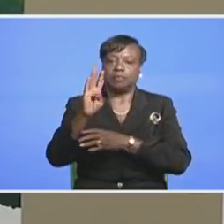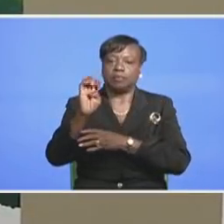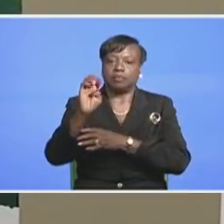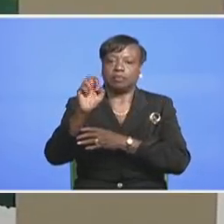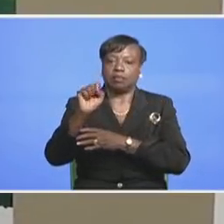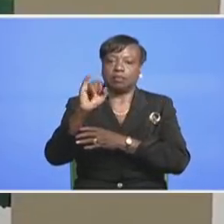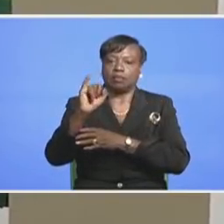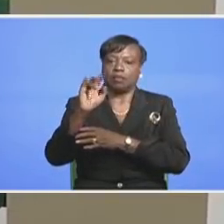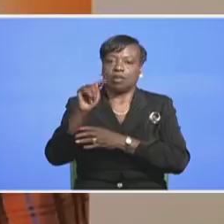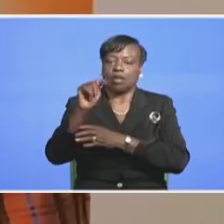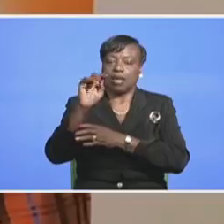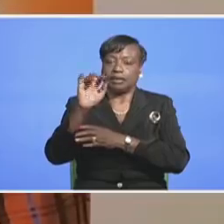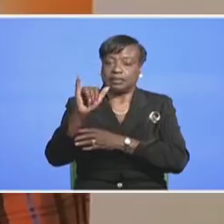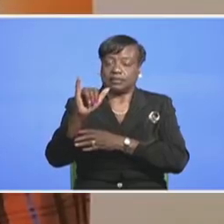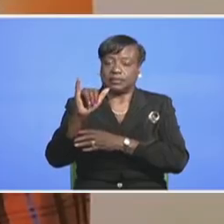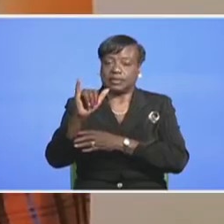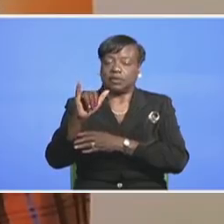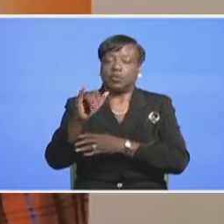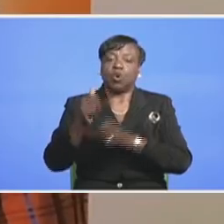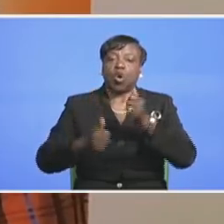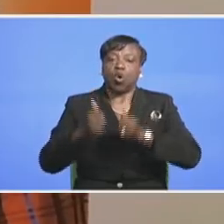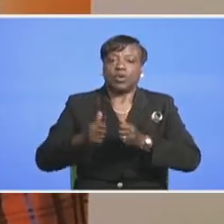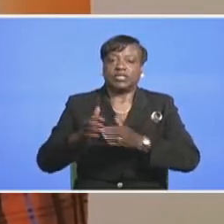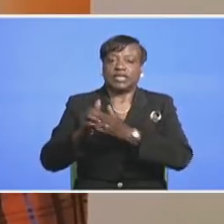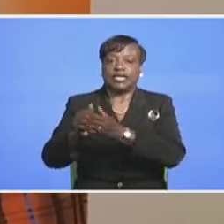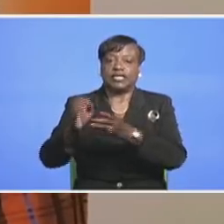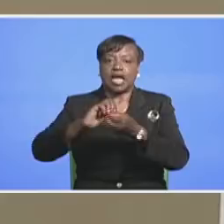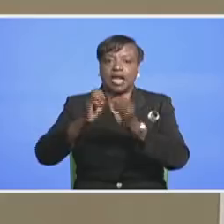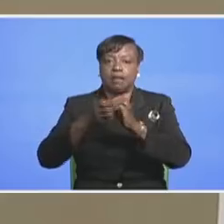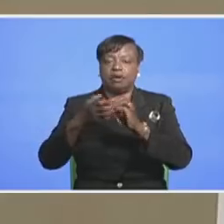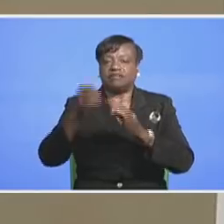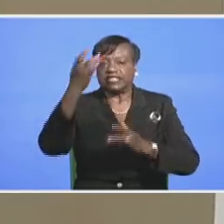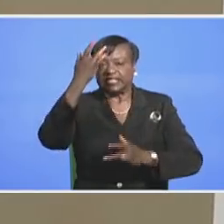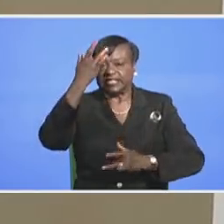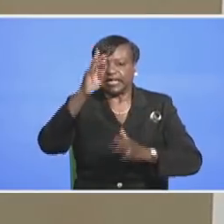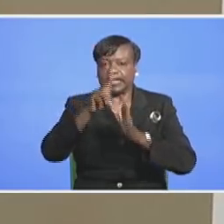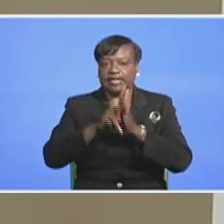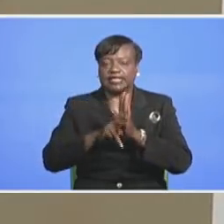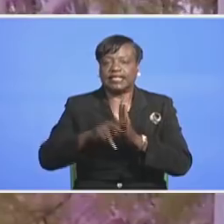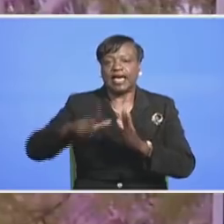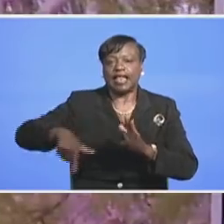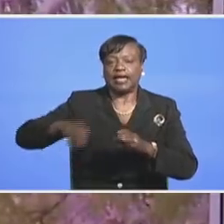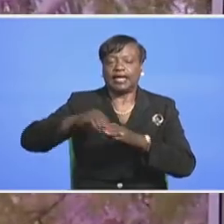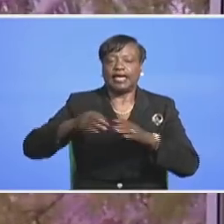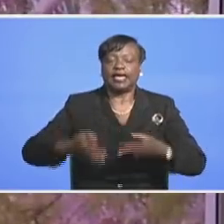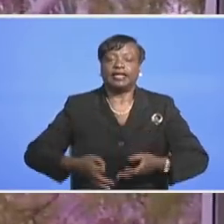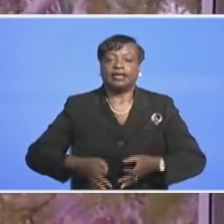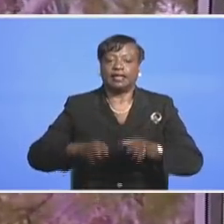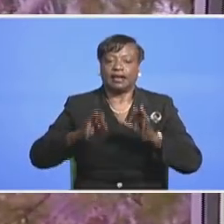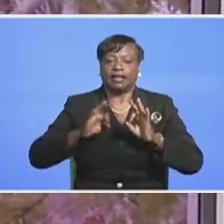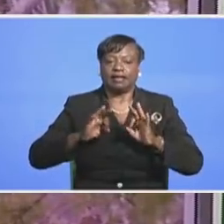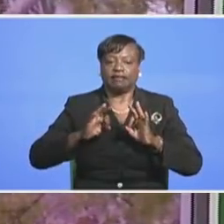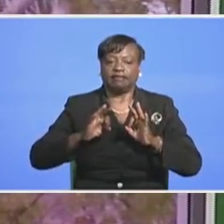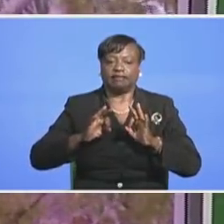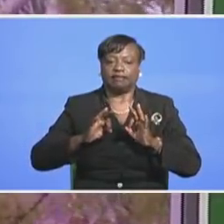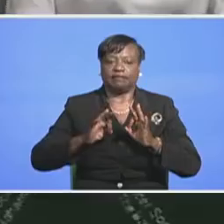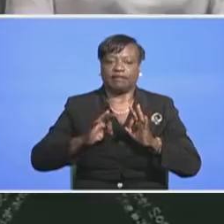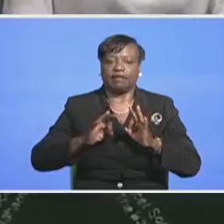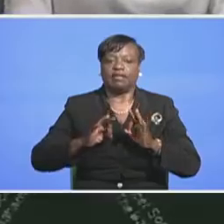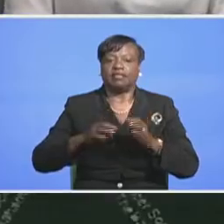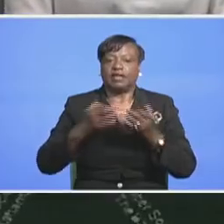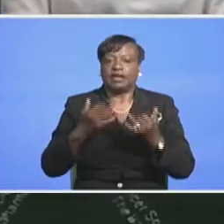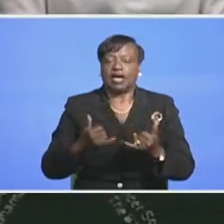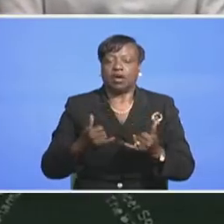ailments later on in life, the Cancer Society of the Bahamas Healthy Lifestyle Team has launched a campaign in hopes of raising awareness